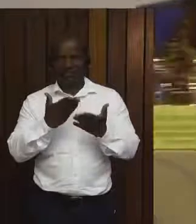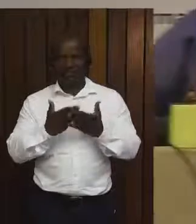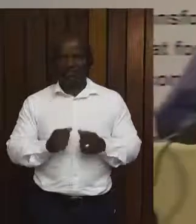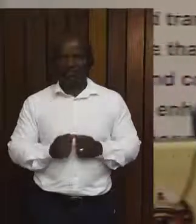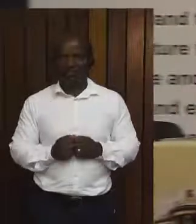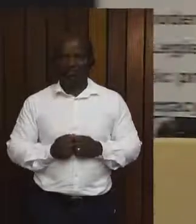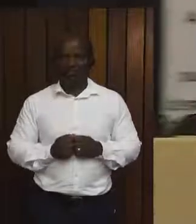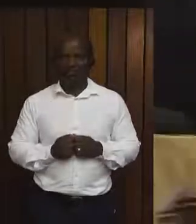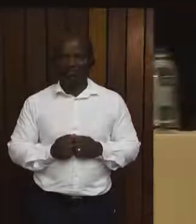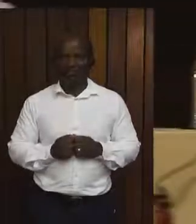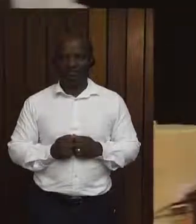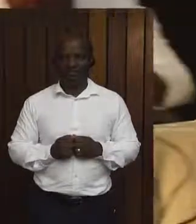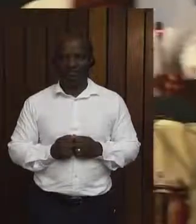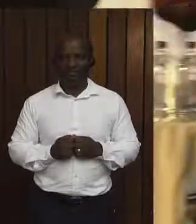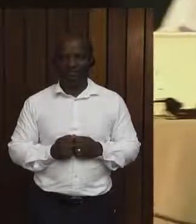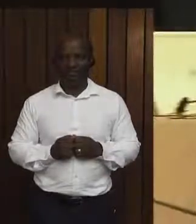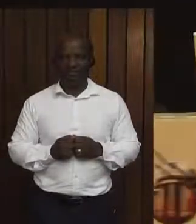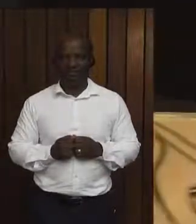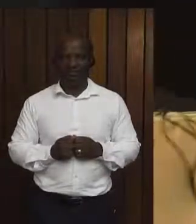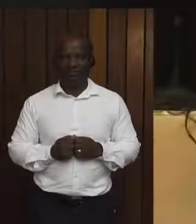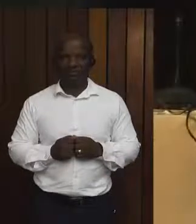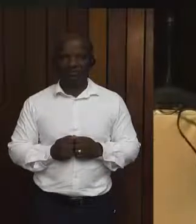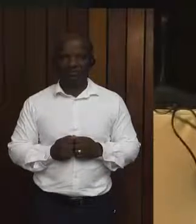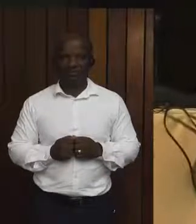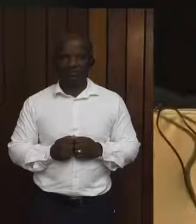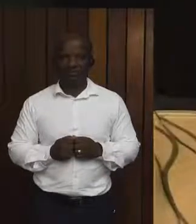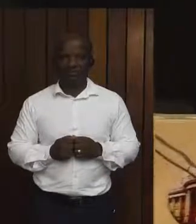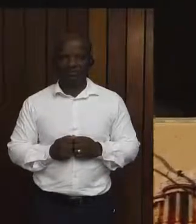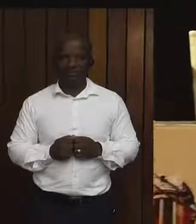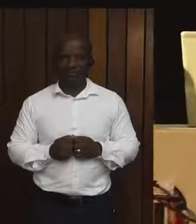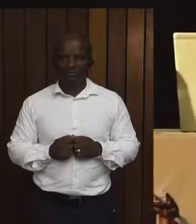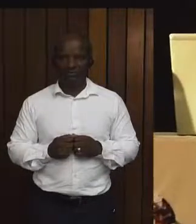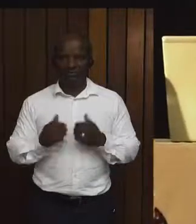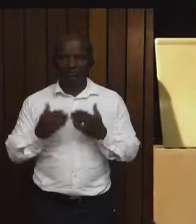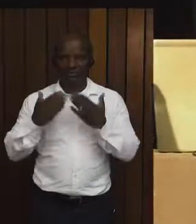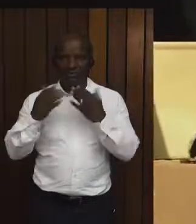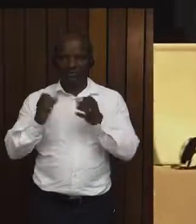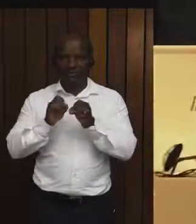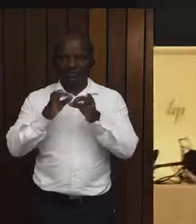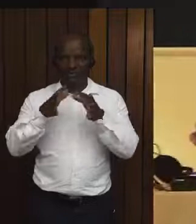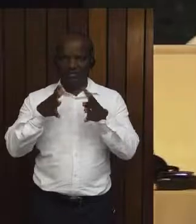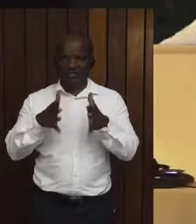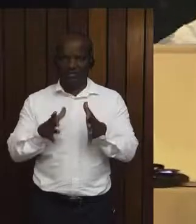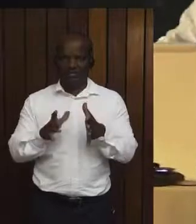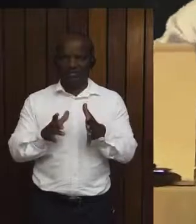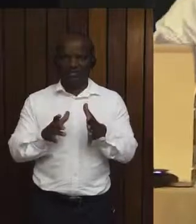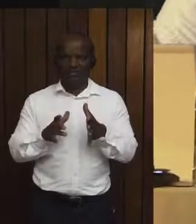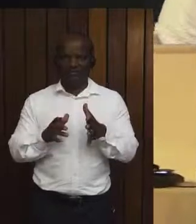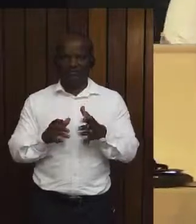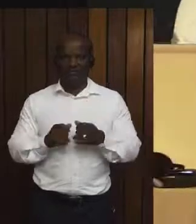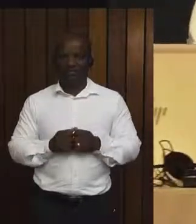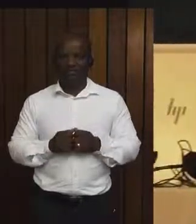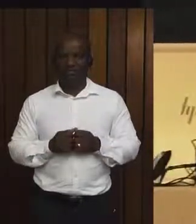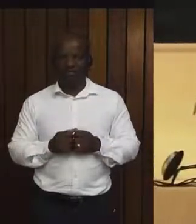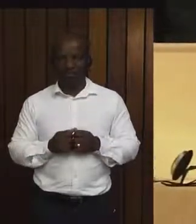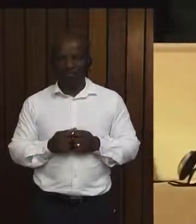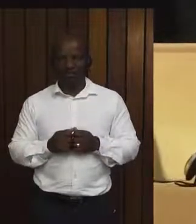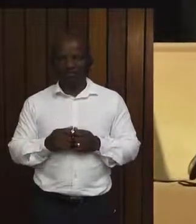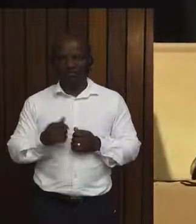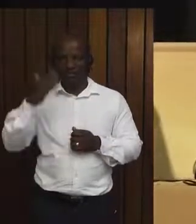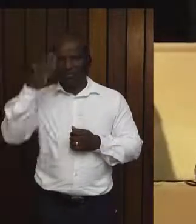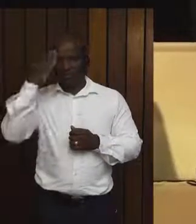Thank you, Chairperson. Good morning,